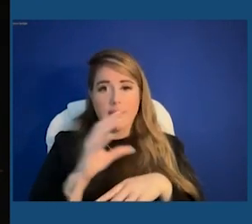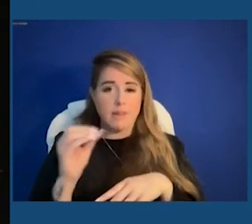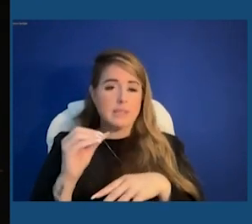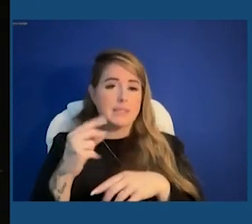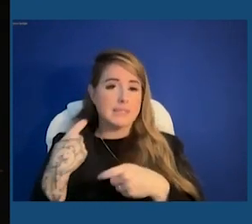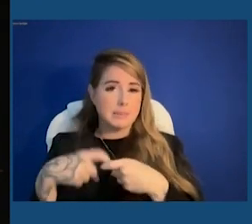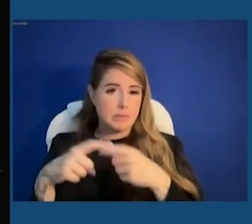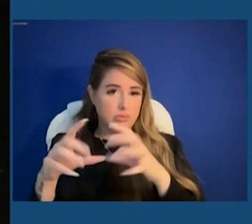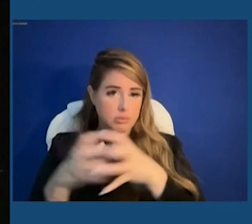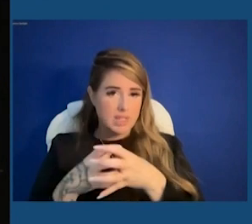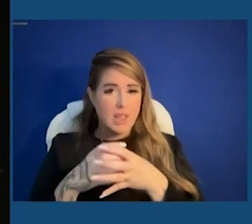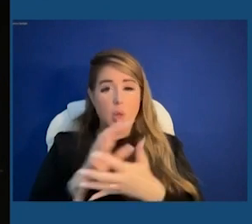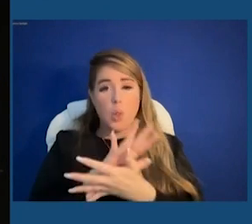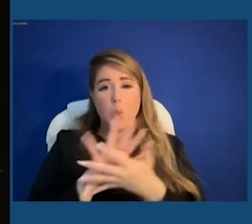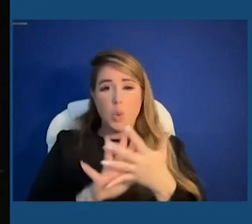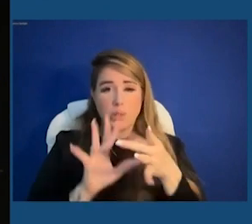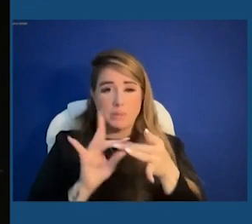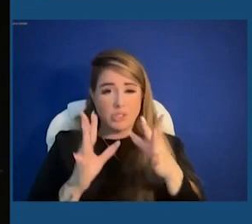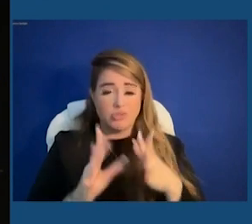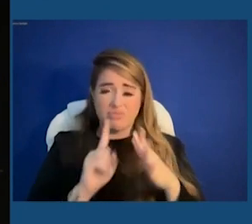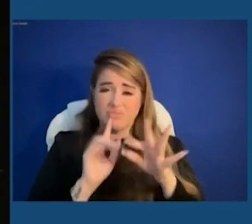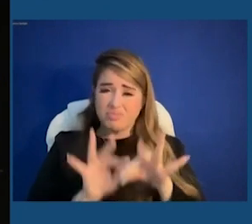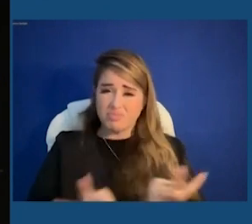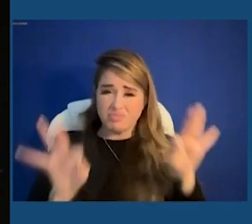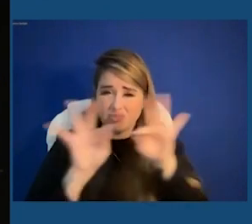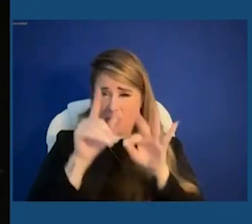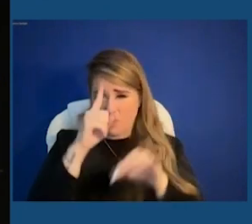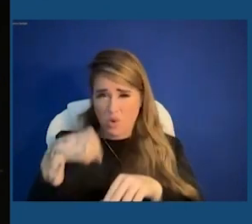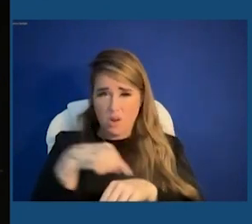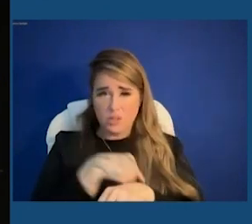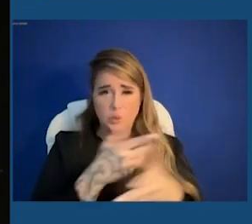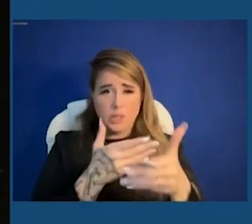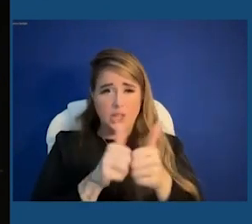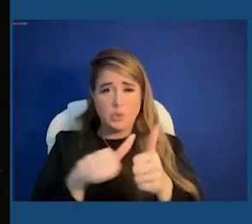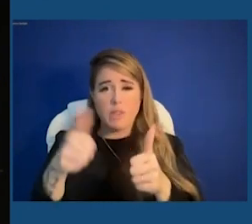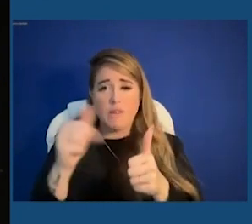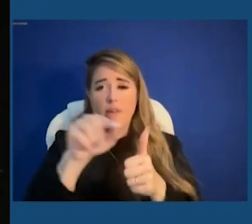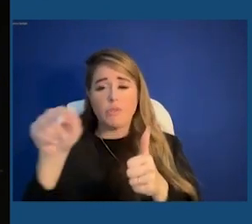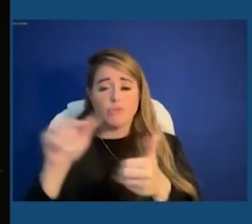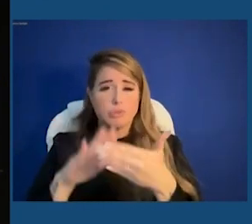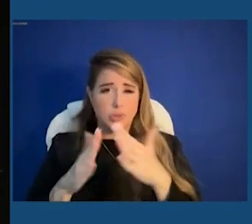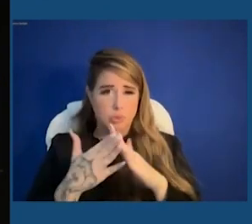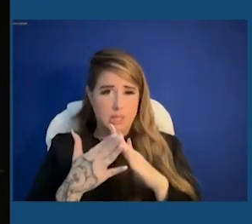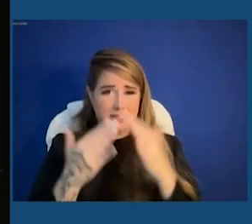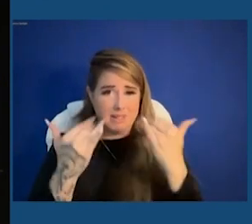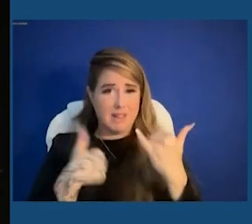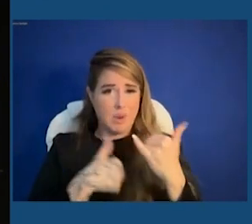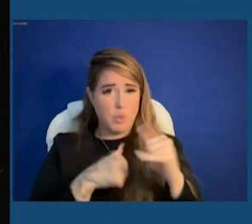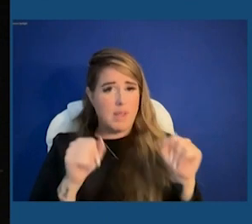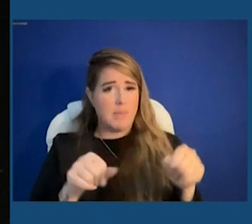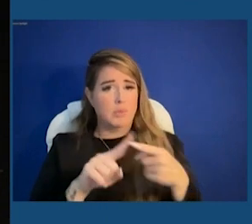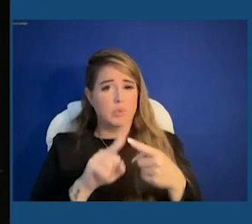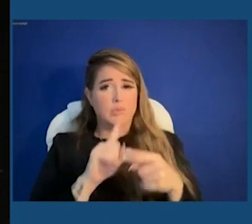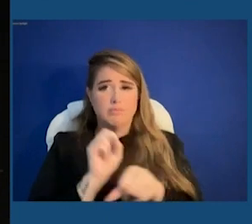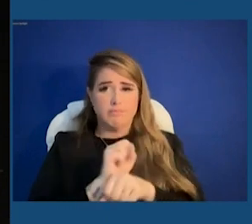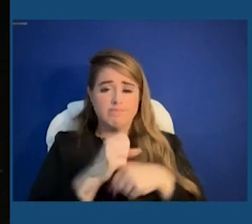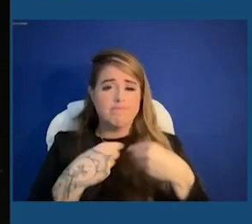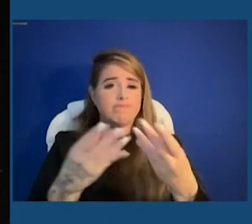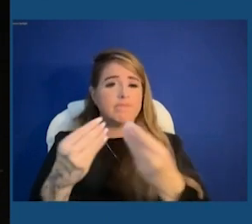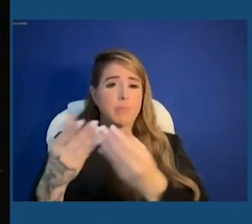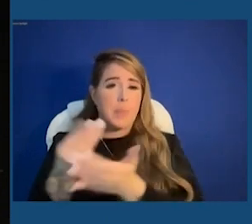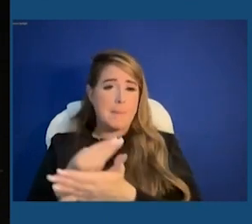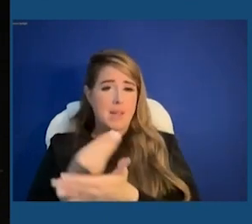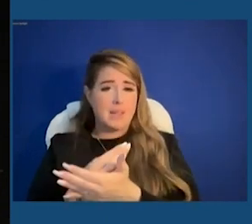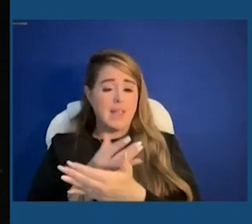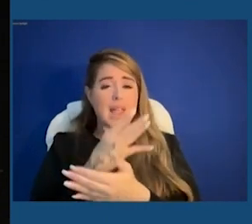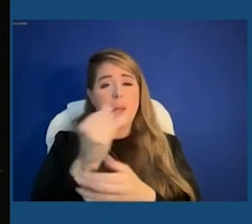credible messengers are key in us engaging with those communities to be able to get this money out there, but also ensure that